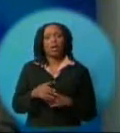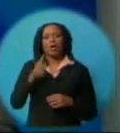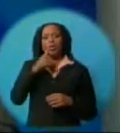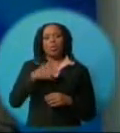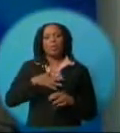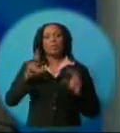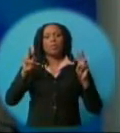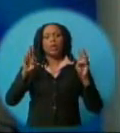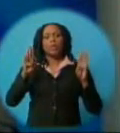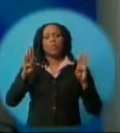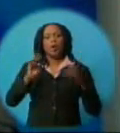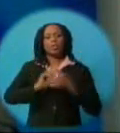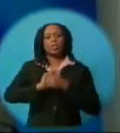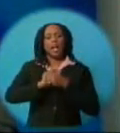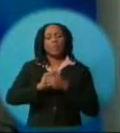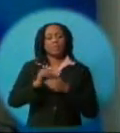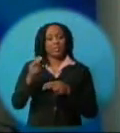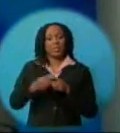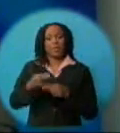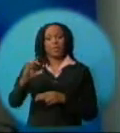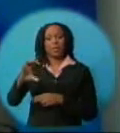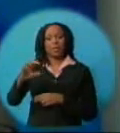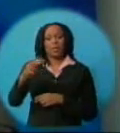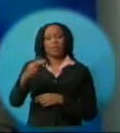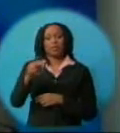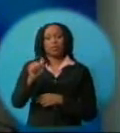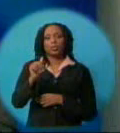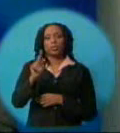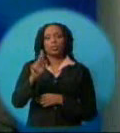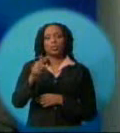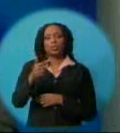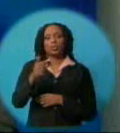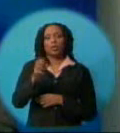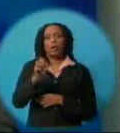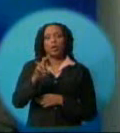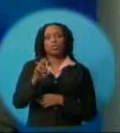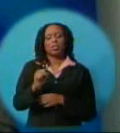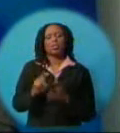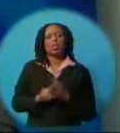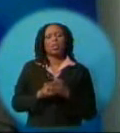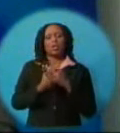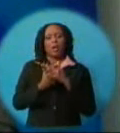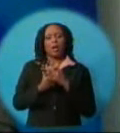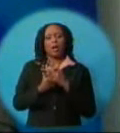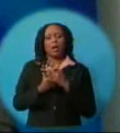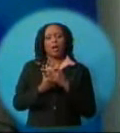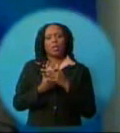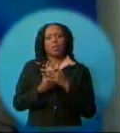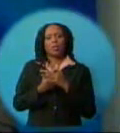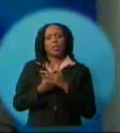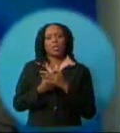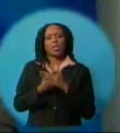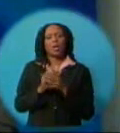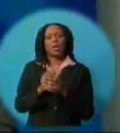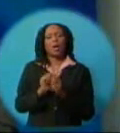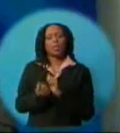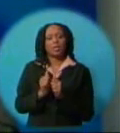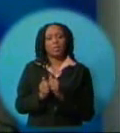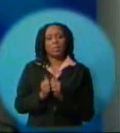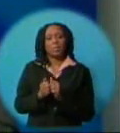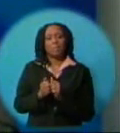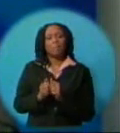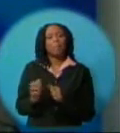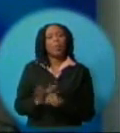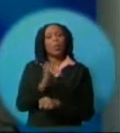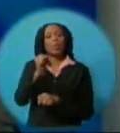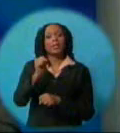reigning women's volleyball knockout champions, Chargers, have started the 2011 Co-operators General Insurance Senior Competition on